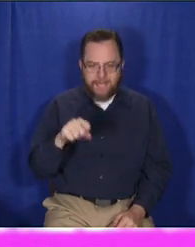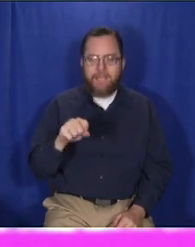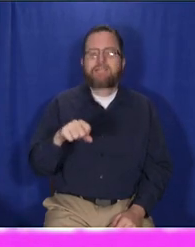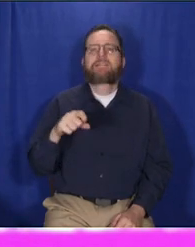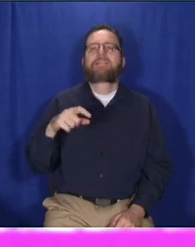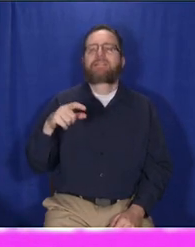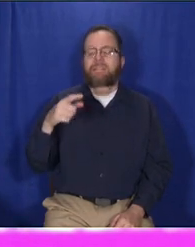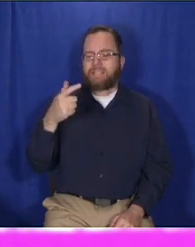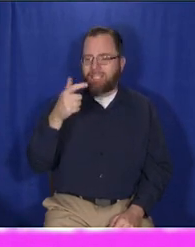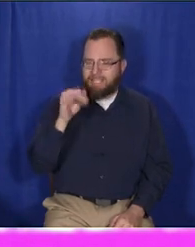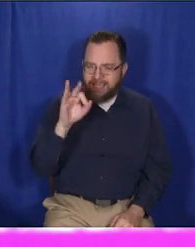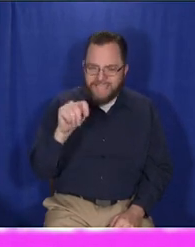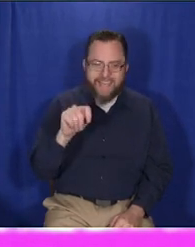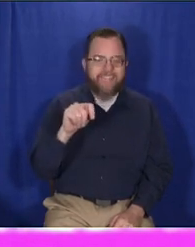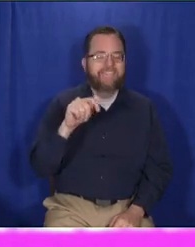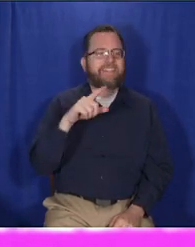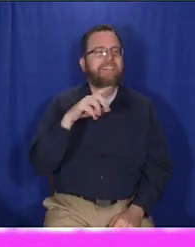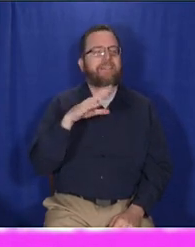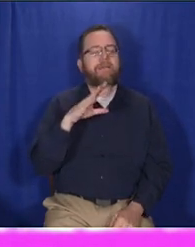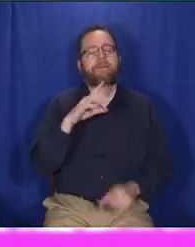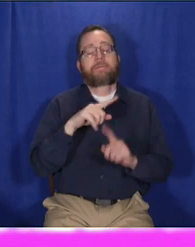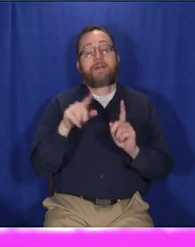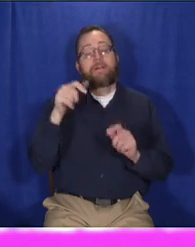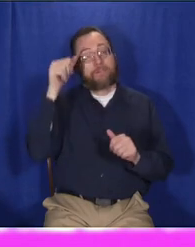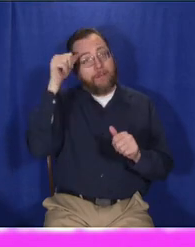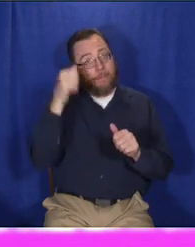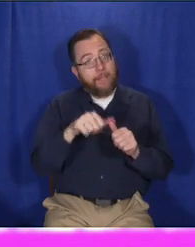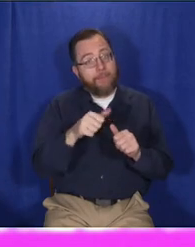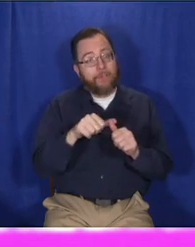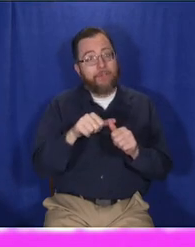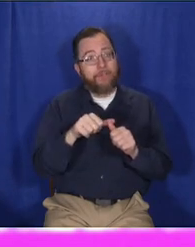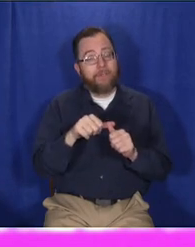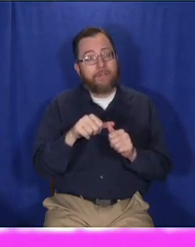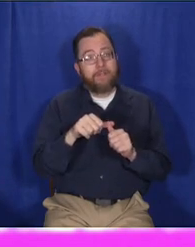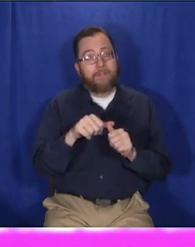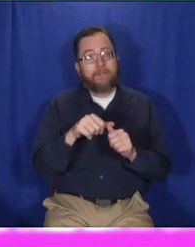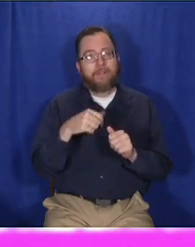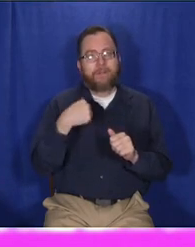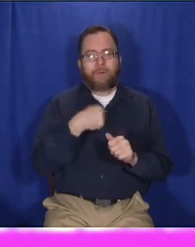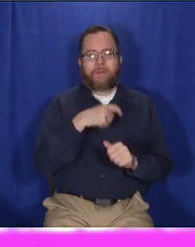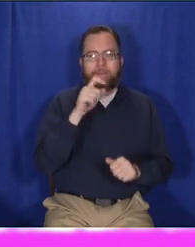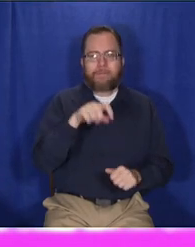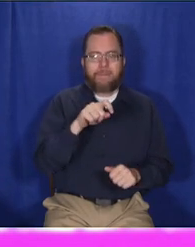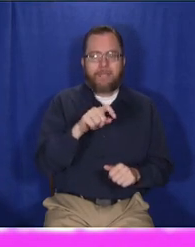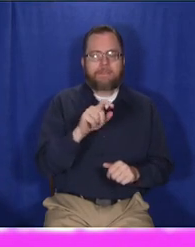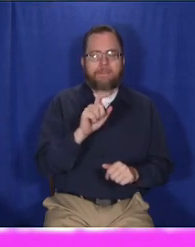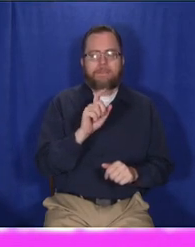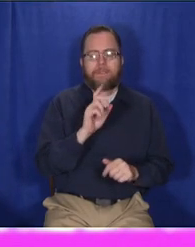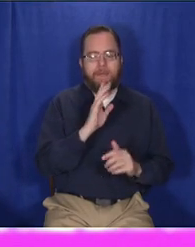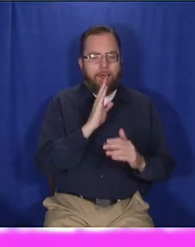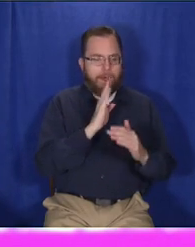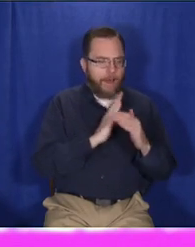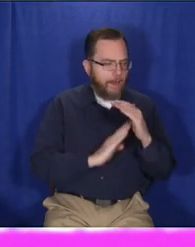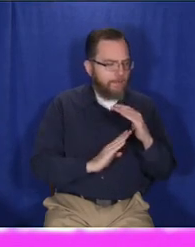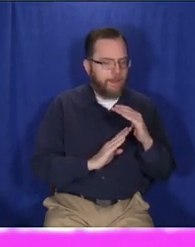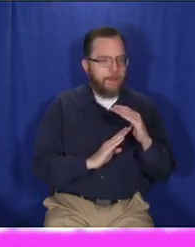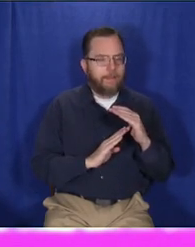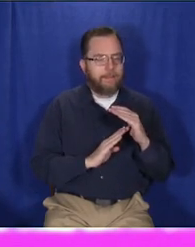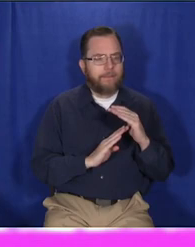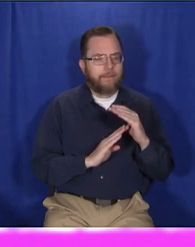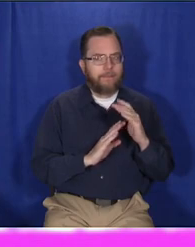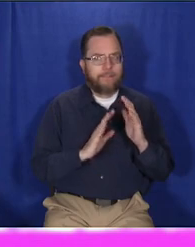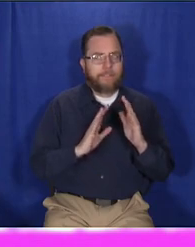all that, but there should be this humble hesitancy. If you see a preacher who